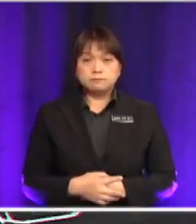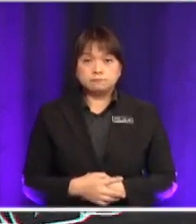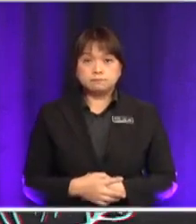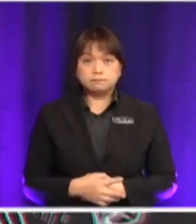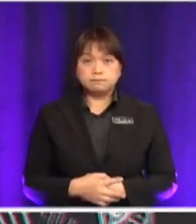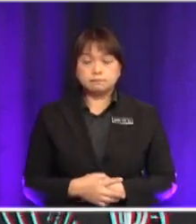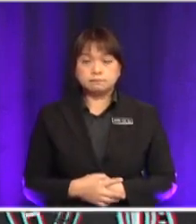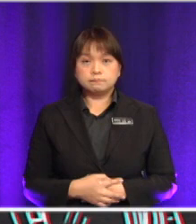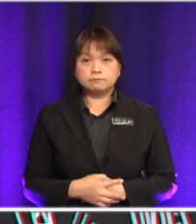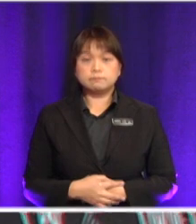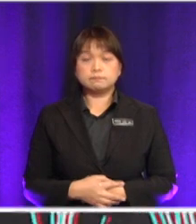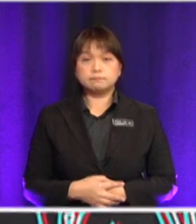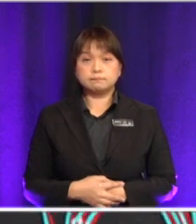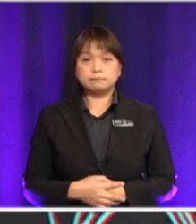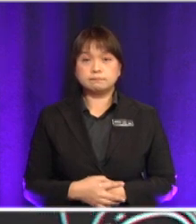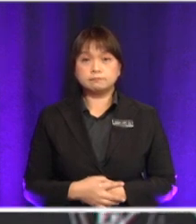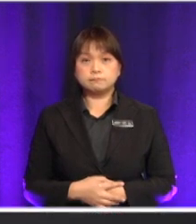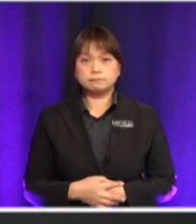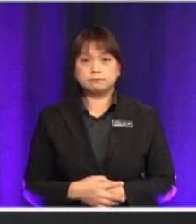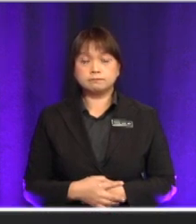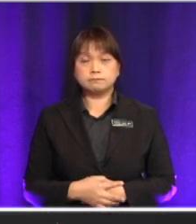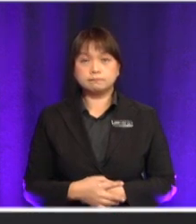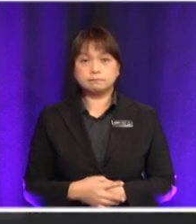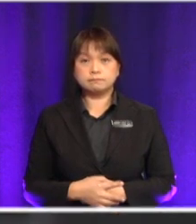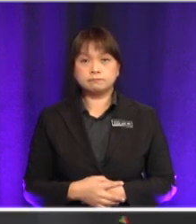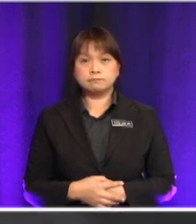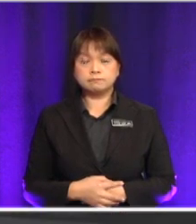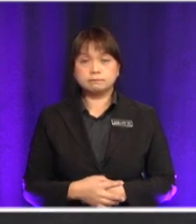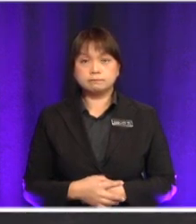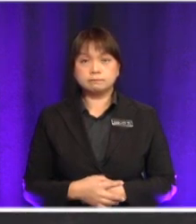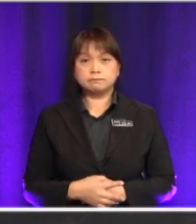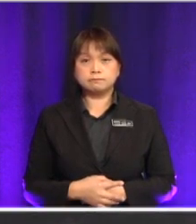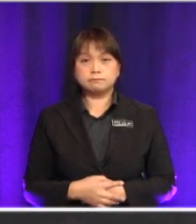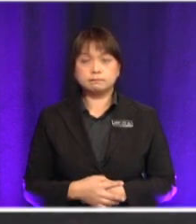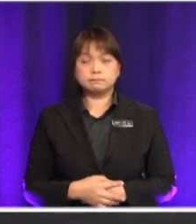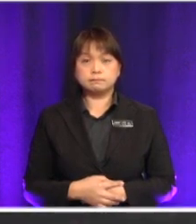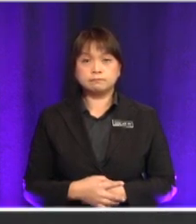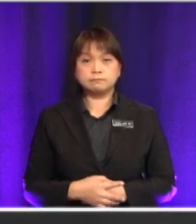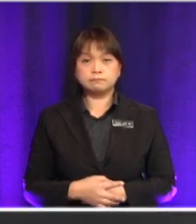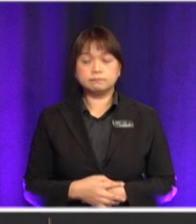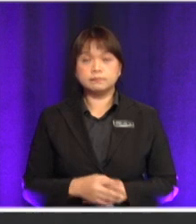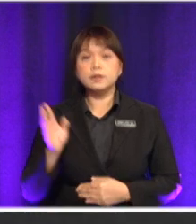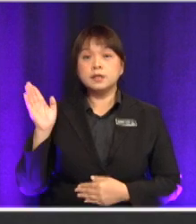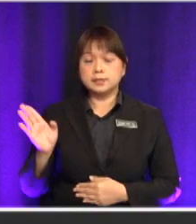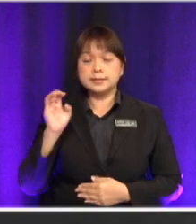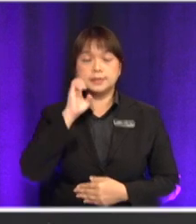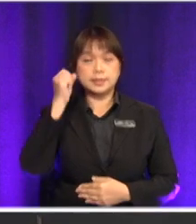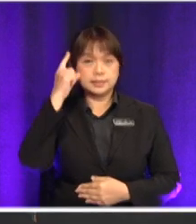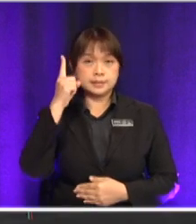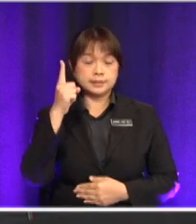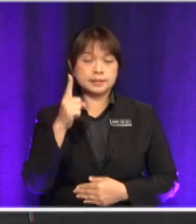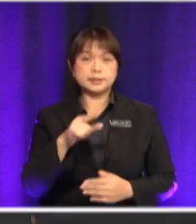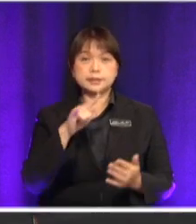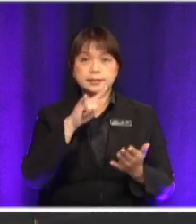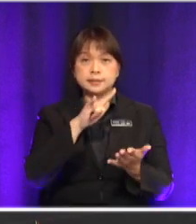Do I read the paragraph first? Or? Oh no, you don't need to. Yeah, it's all right. Okay, I understand that in the second paragraph,